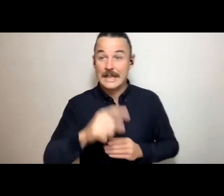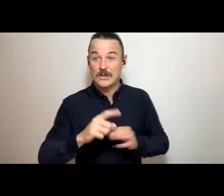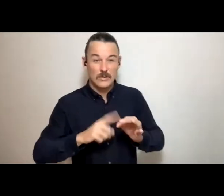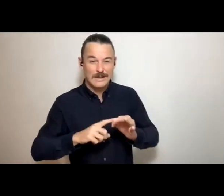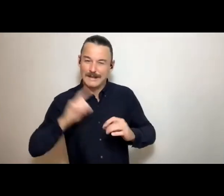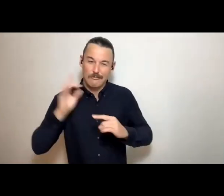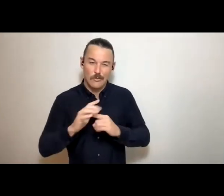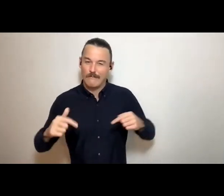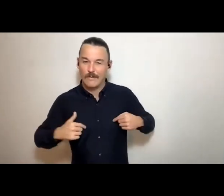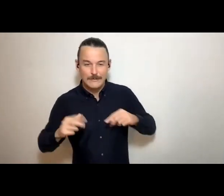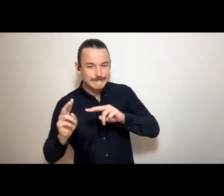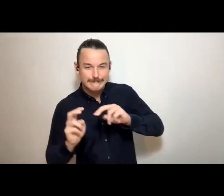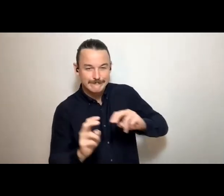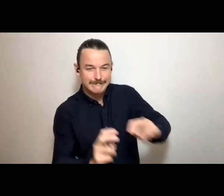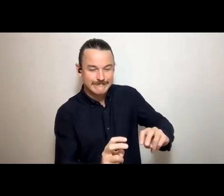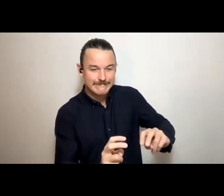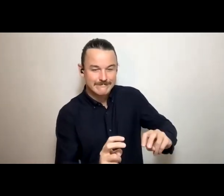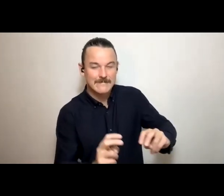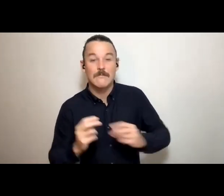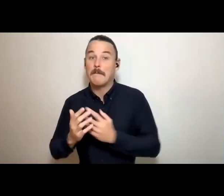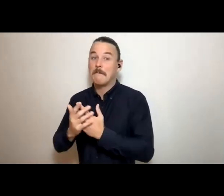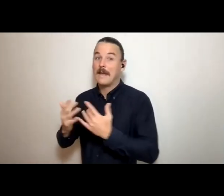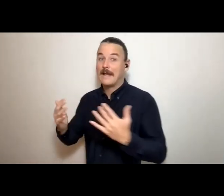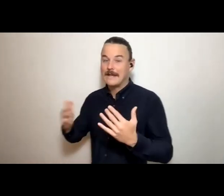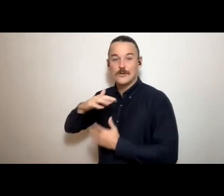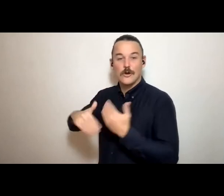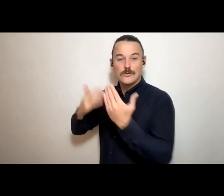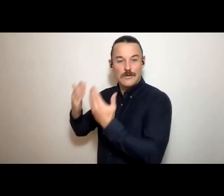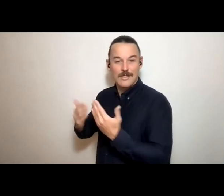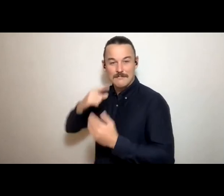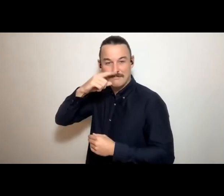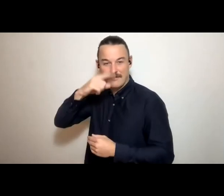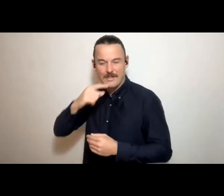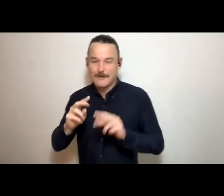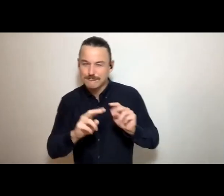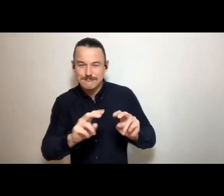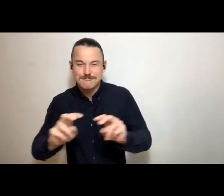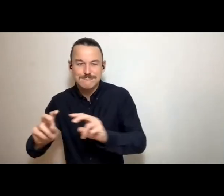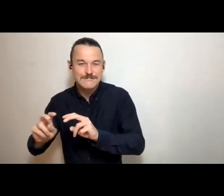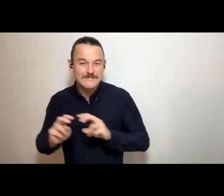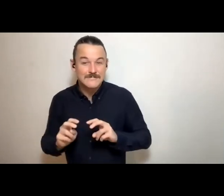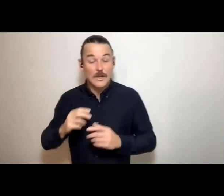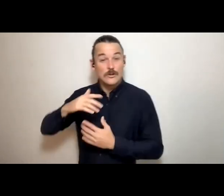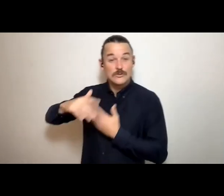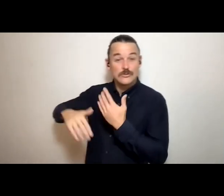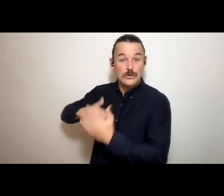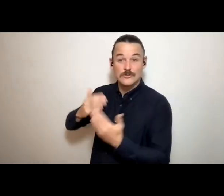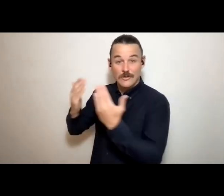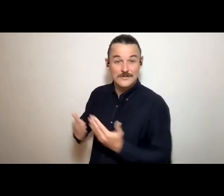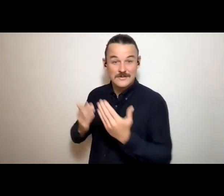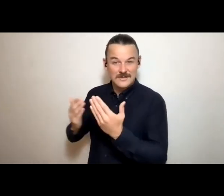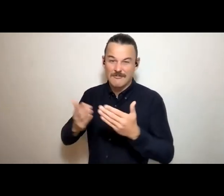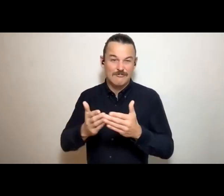for many sociologists. As you will now probably be able to tell, sociology is broad and multifaceted, and in some